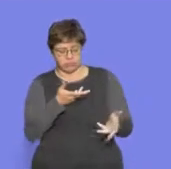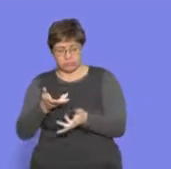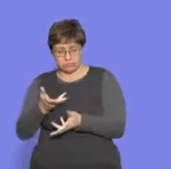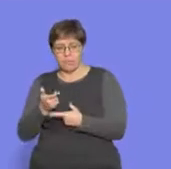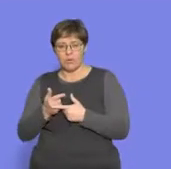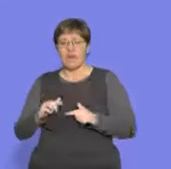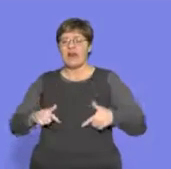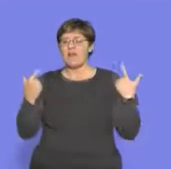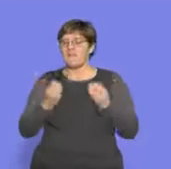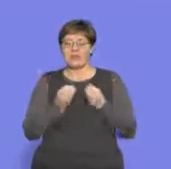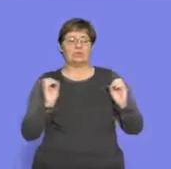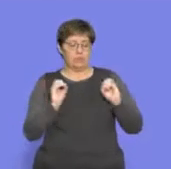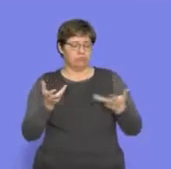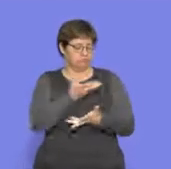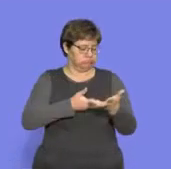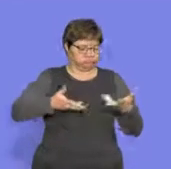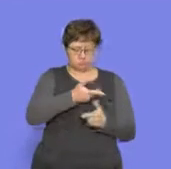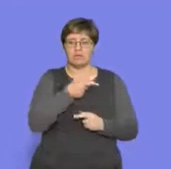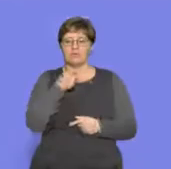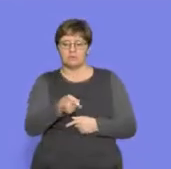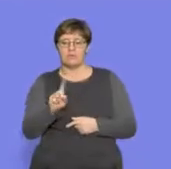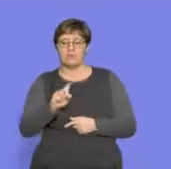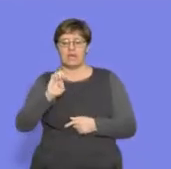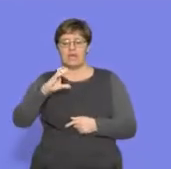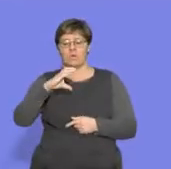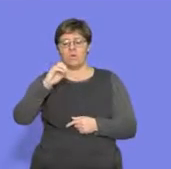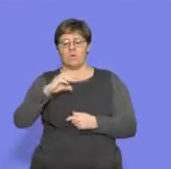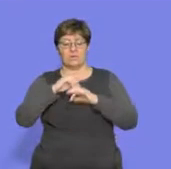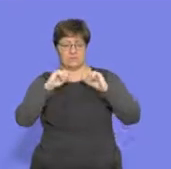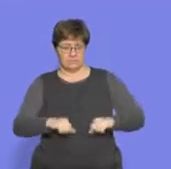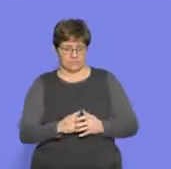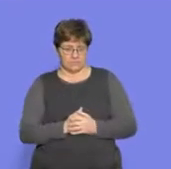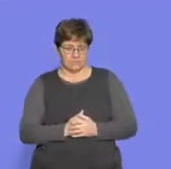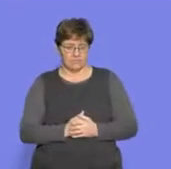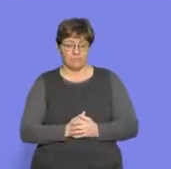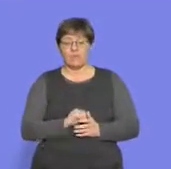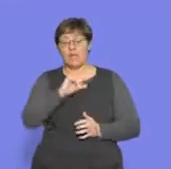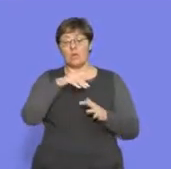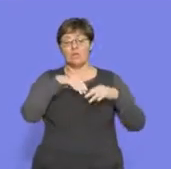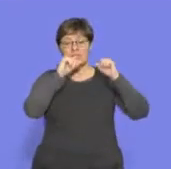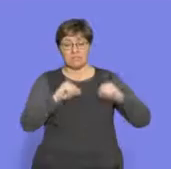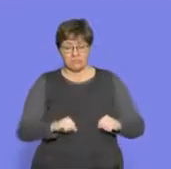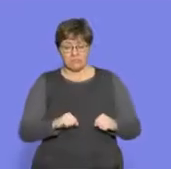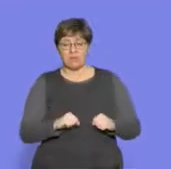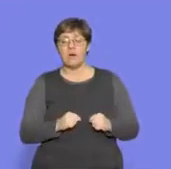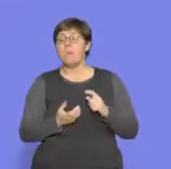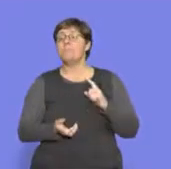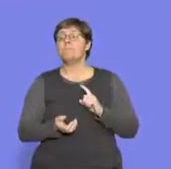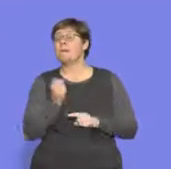non-living components in the area, and we refer to that as the ecosystems. Ecosystems may be